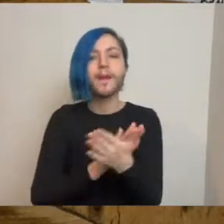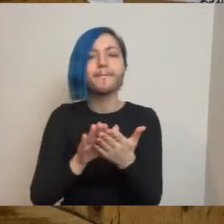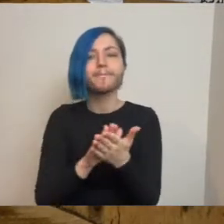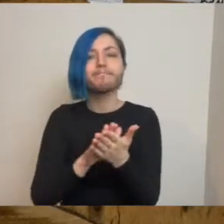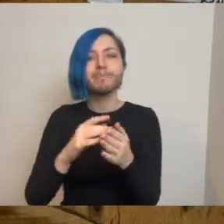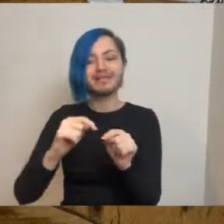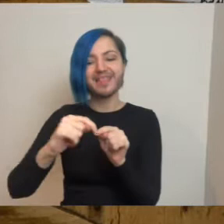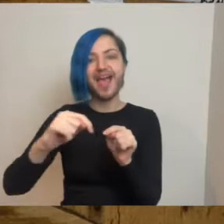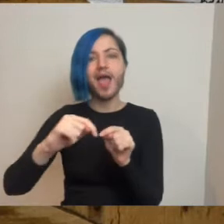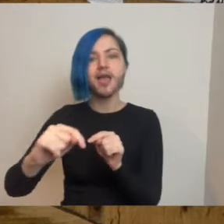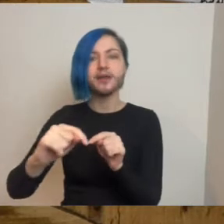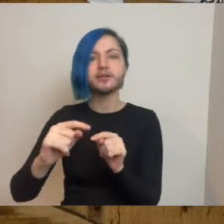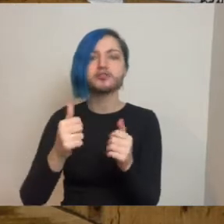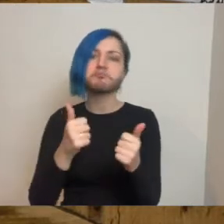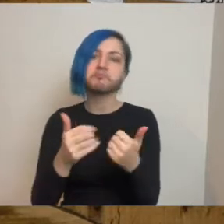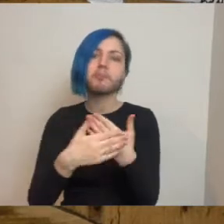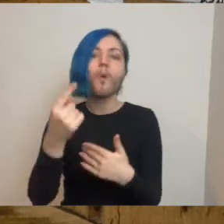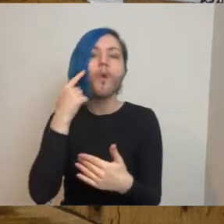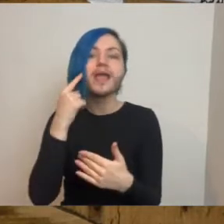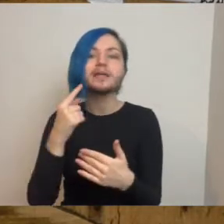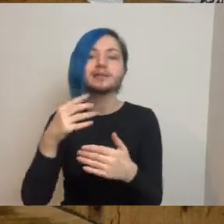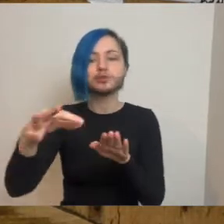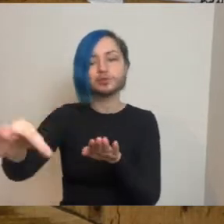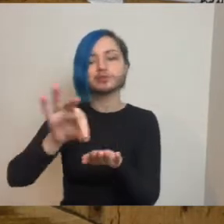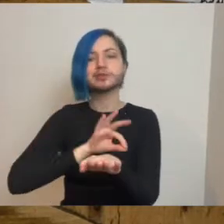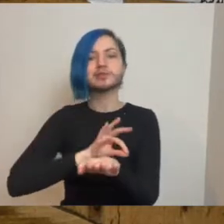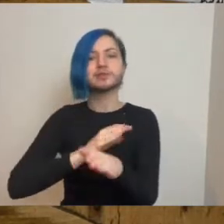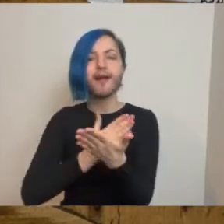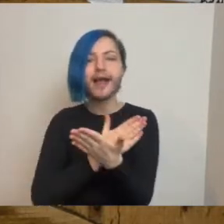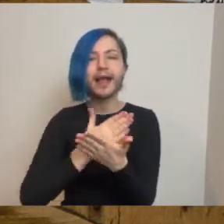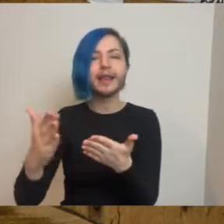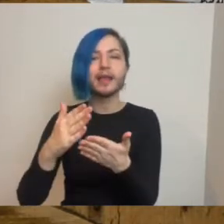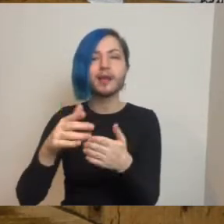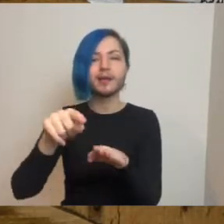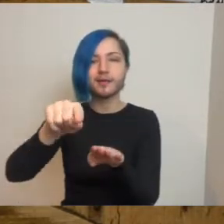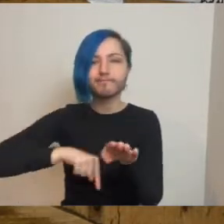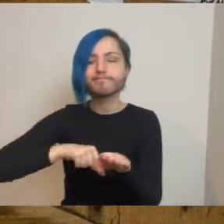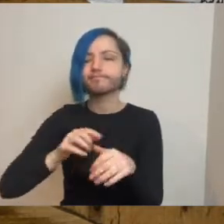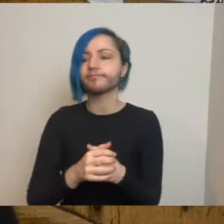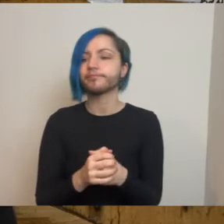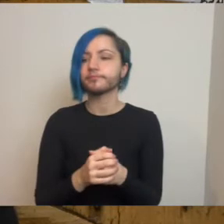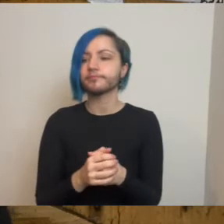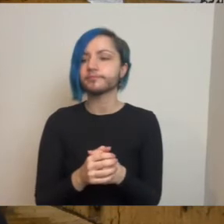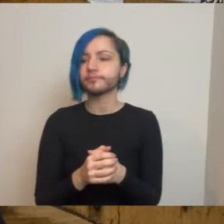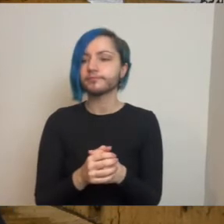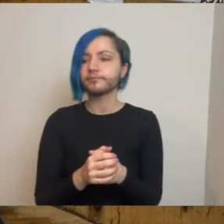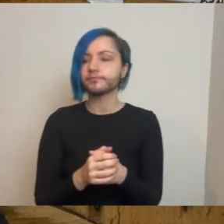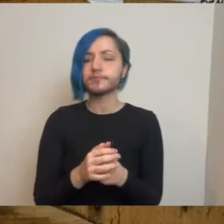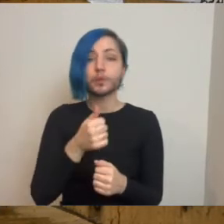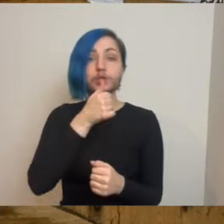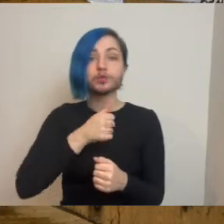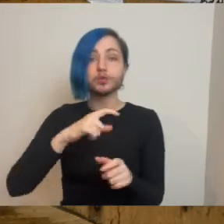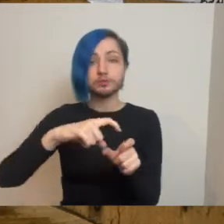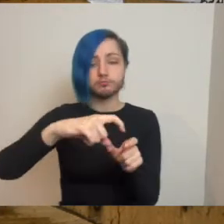makes it really easy to then cut it, and you have a nice clean cut. So here, I'm going to use